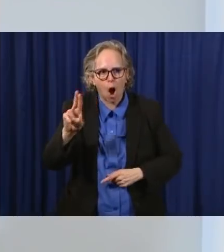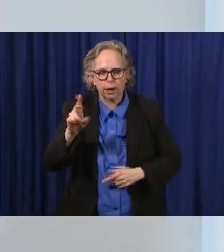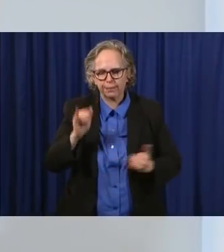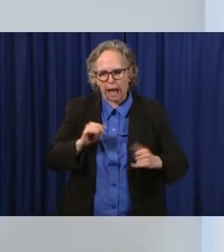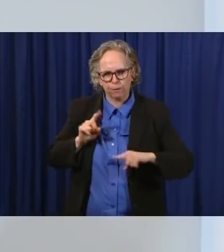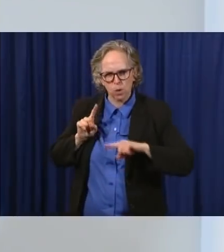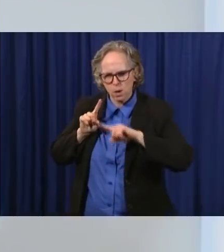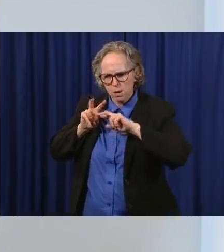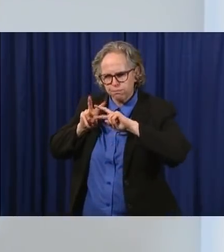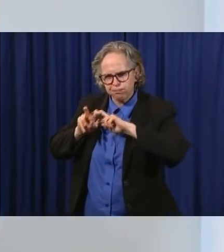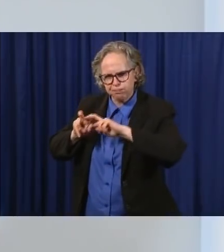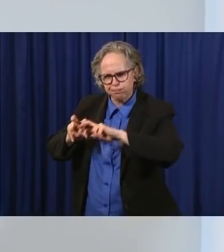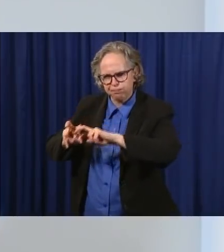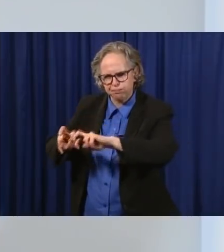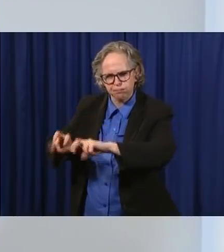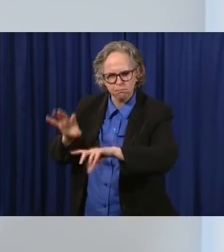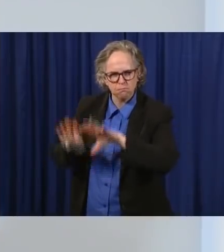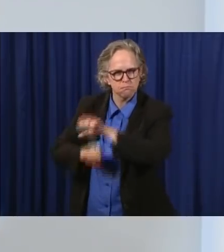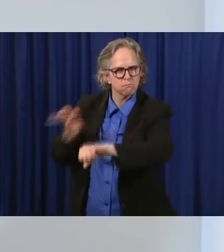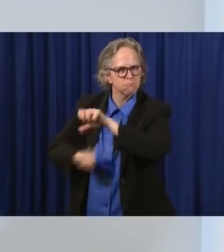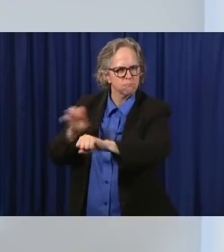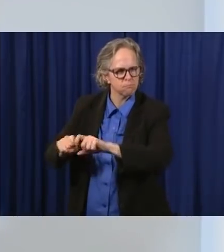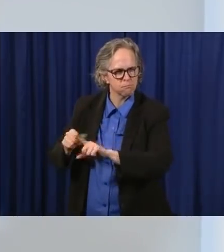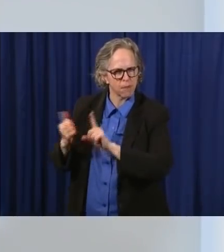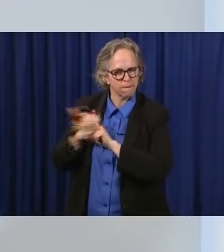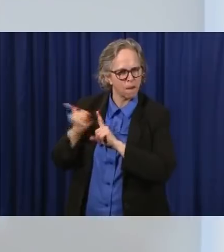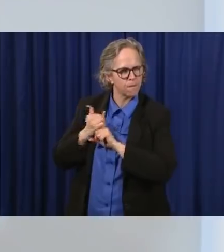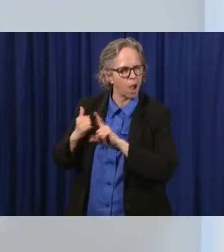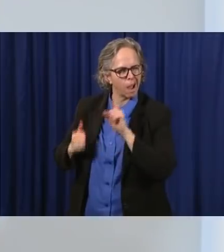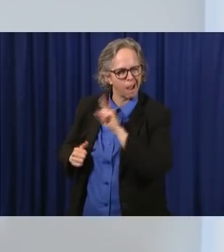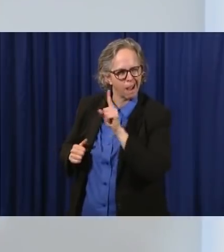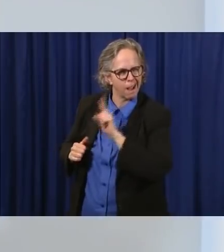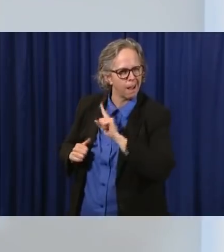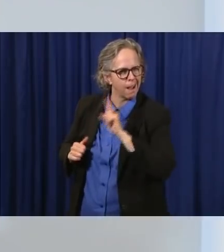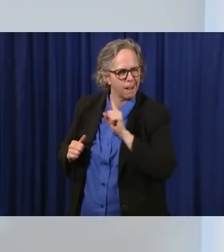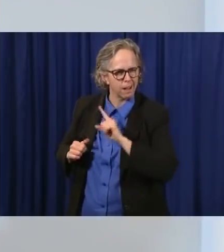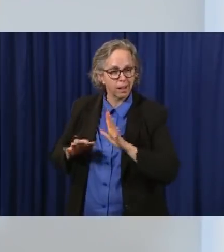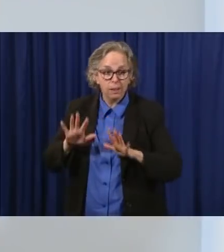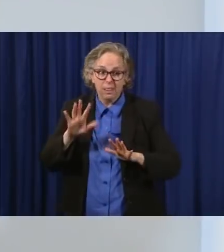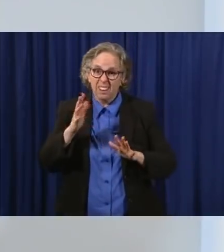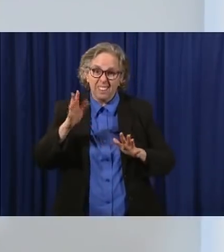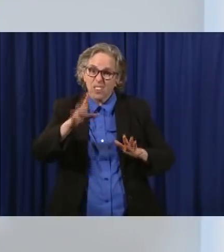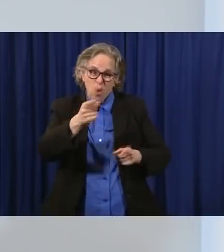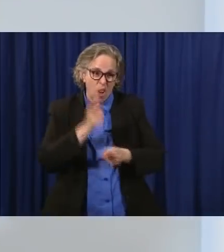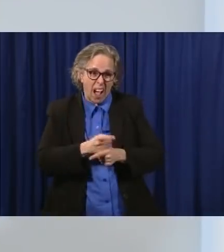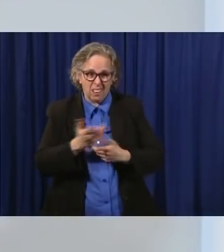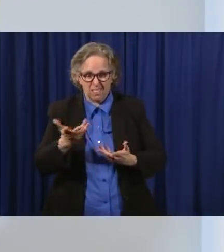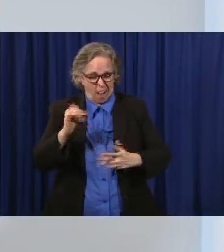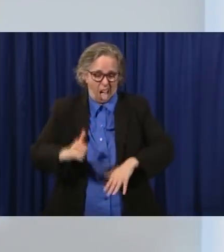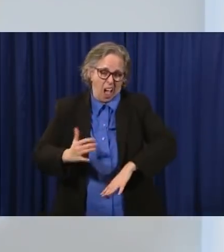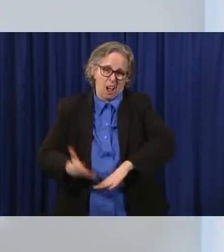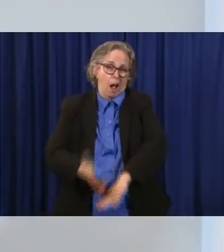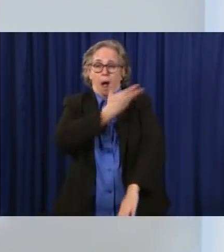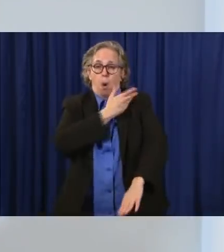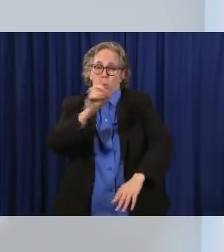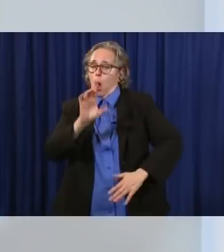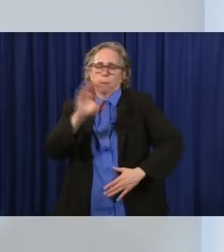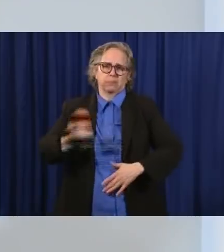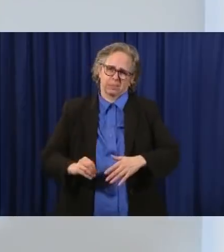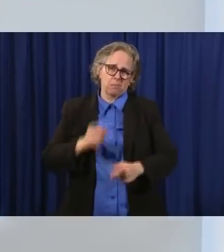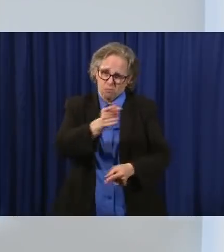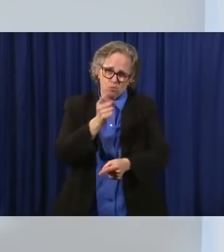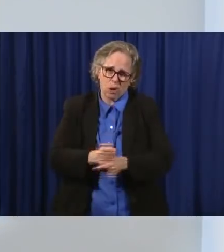them, and they're getting better, but it's still not where it needs to be. The reassurance that I can provide is that